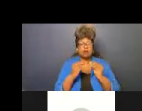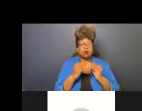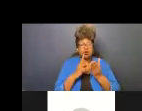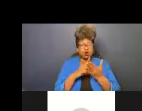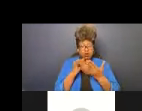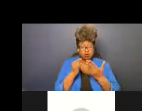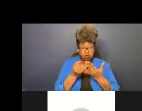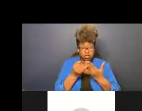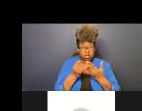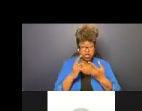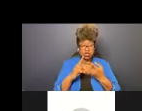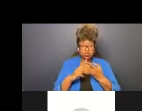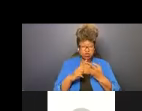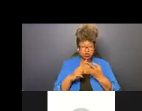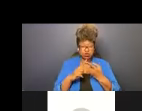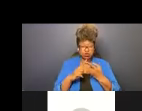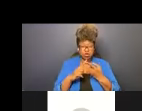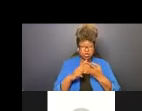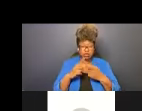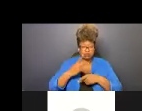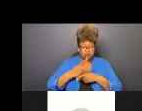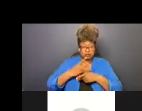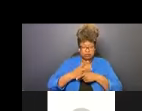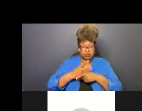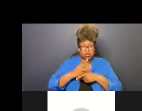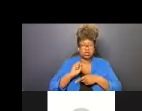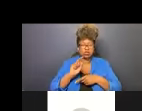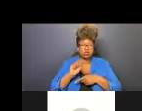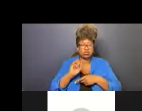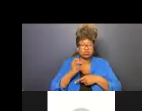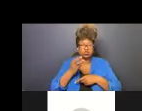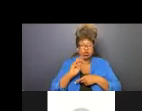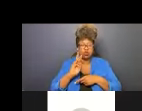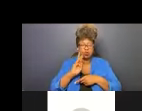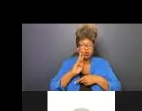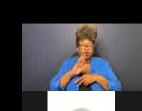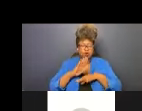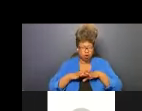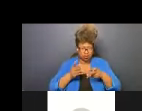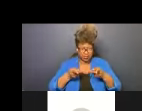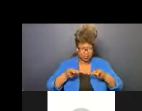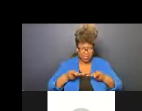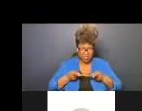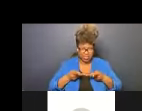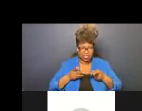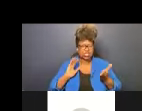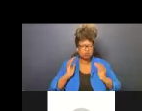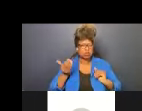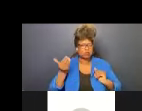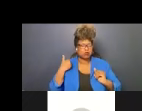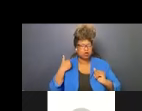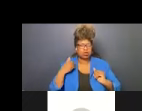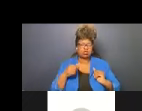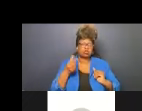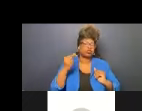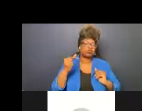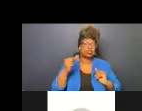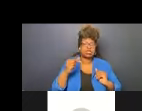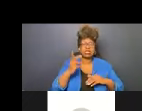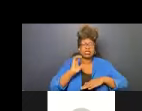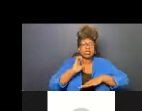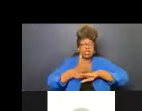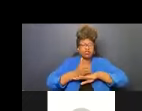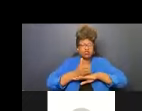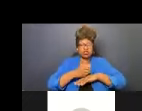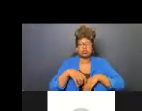on site than previously. So that would be additional green infrastructure and other forms of on-site detention.